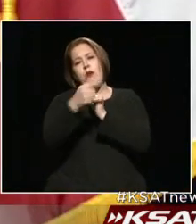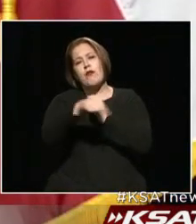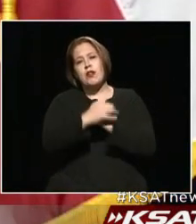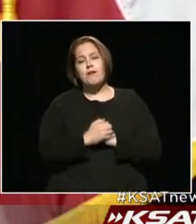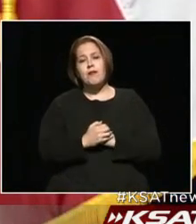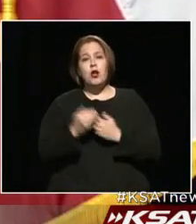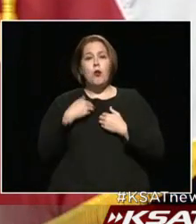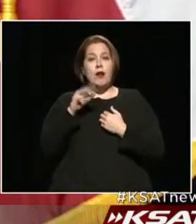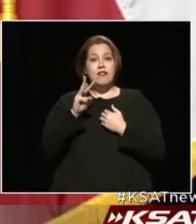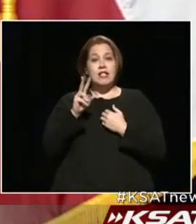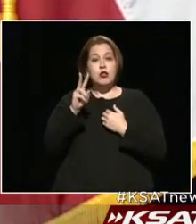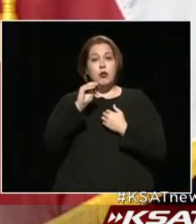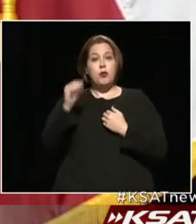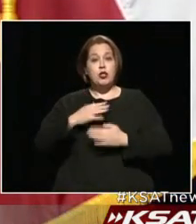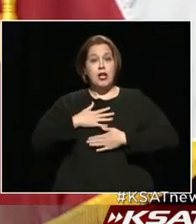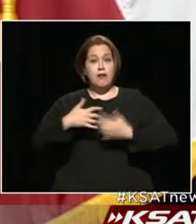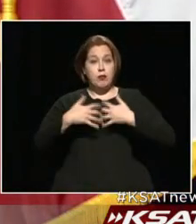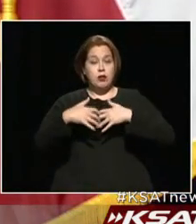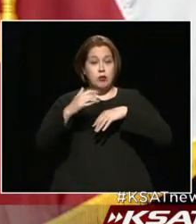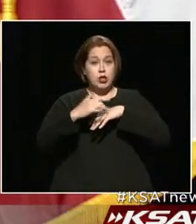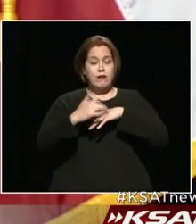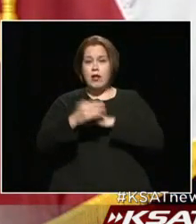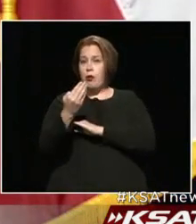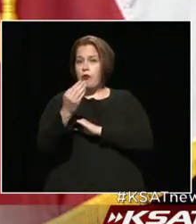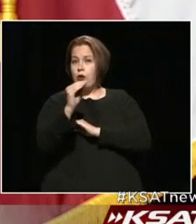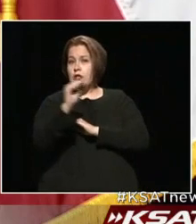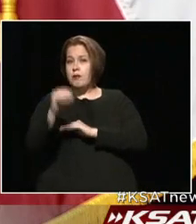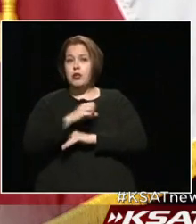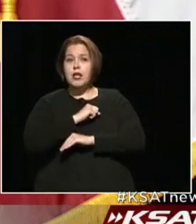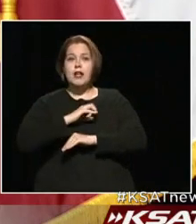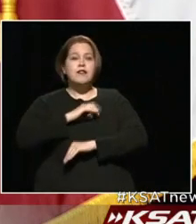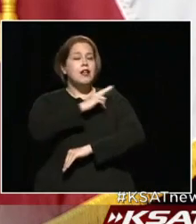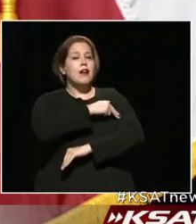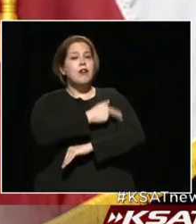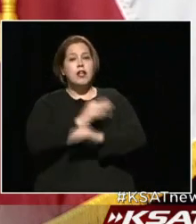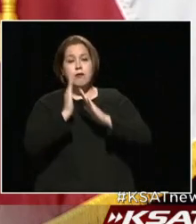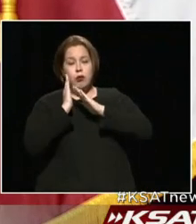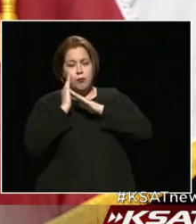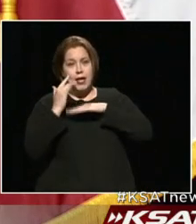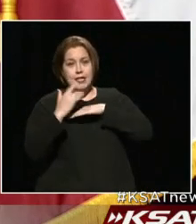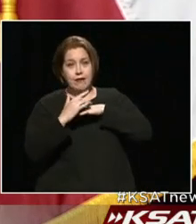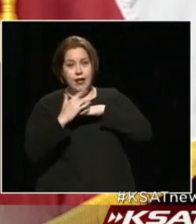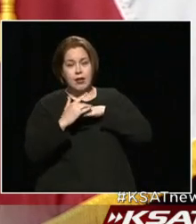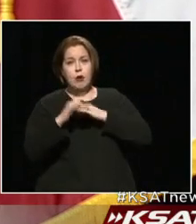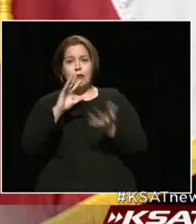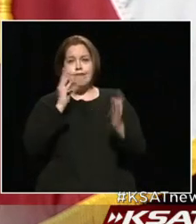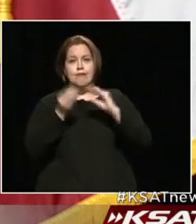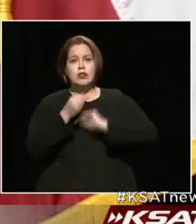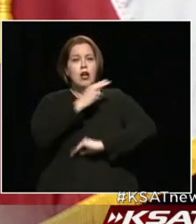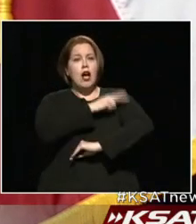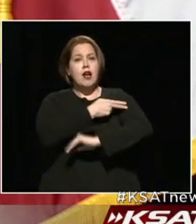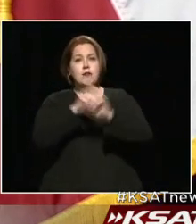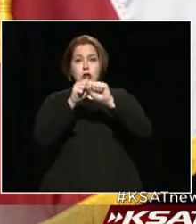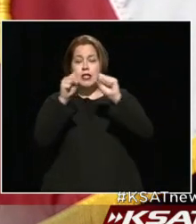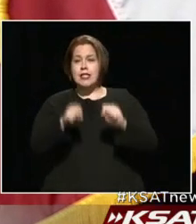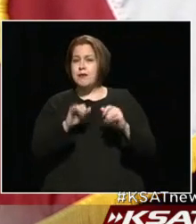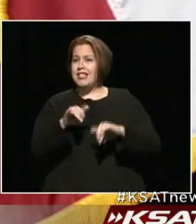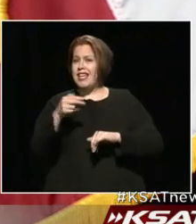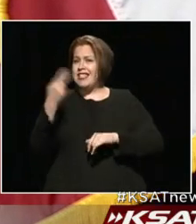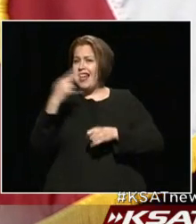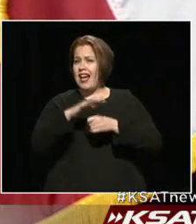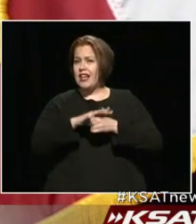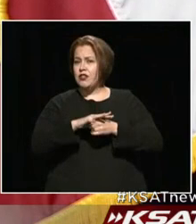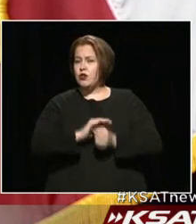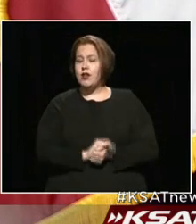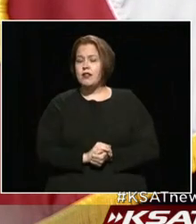have 62% of ventilators available, 14% of staffed hospital beds available, and the overall hospital system remains under high